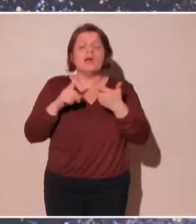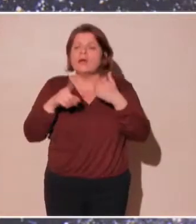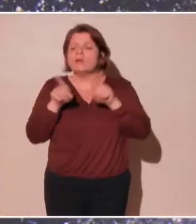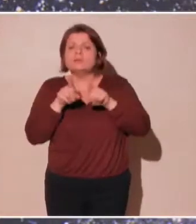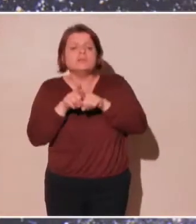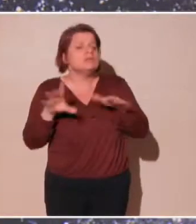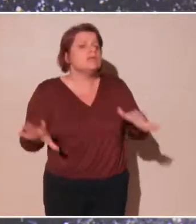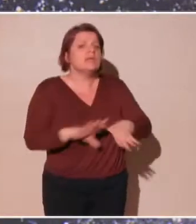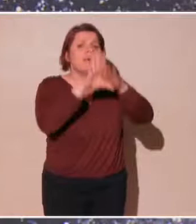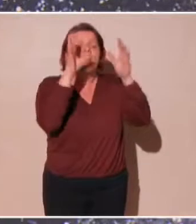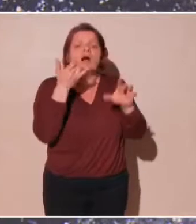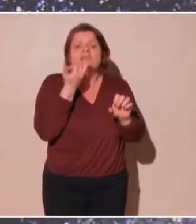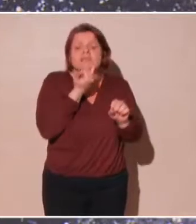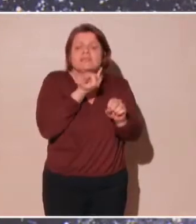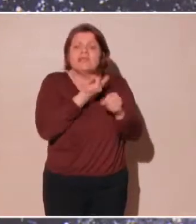in high-tech